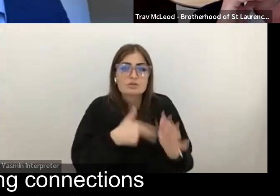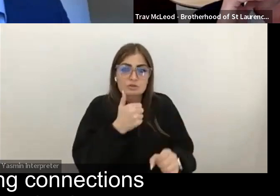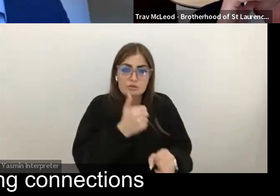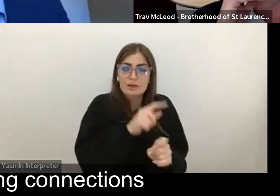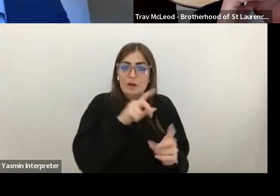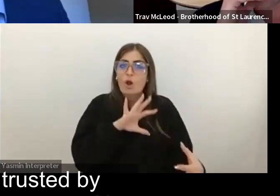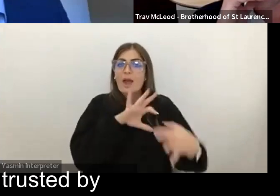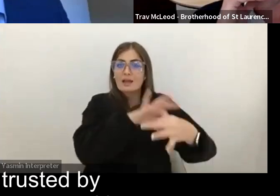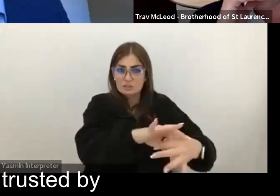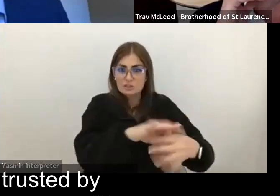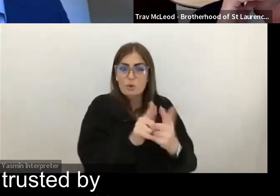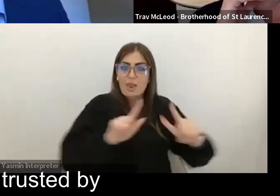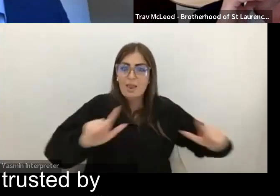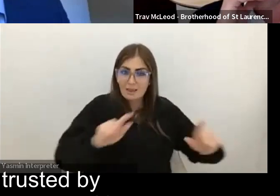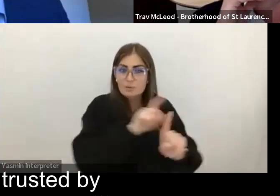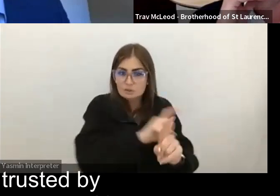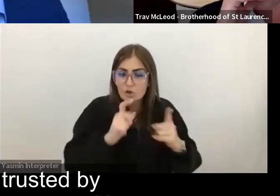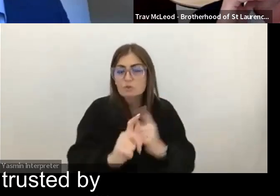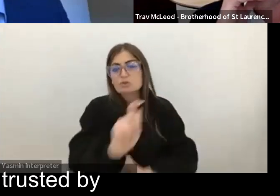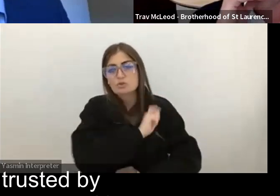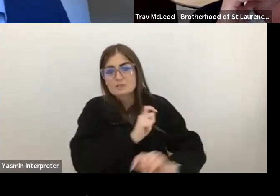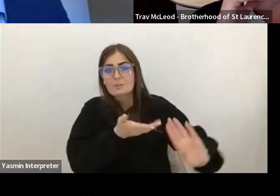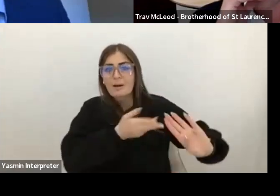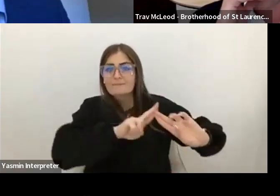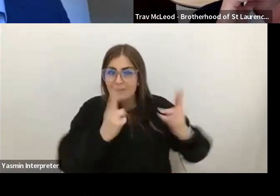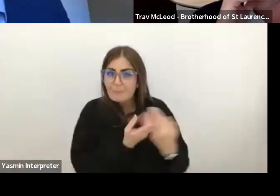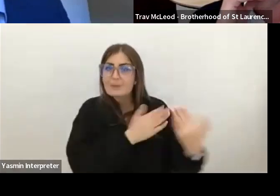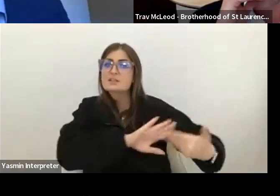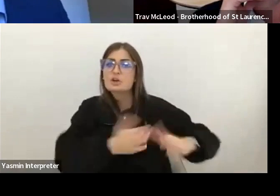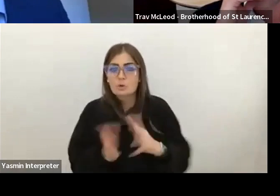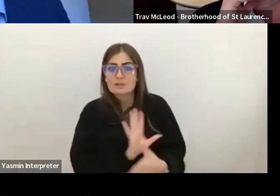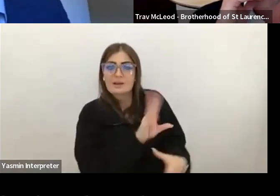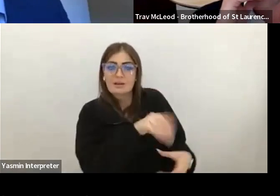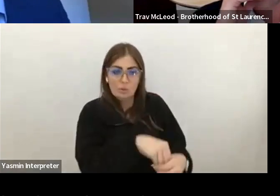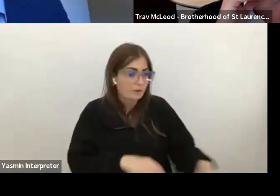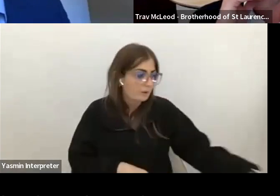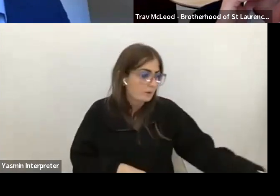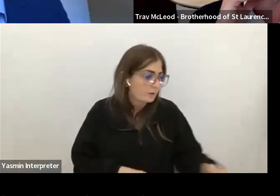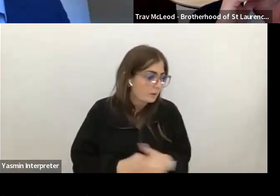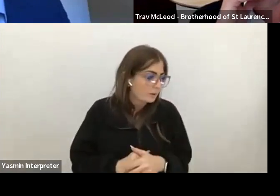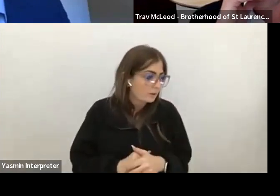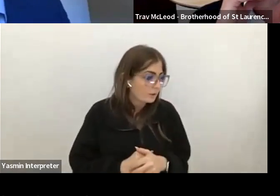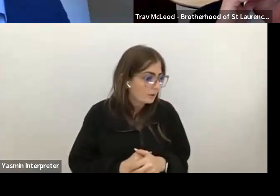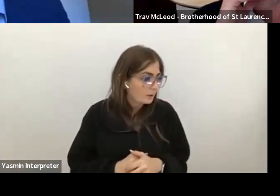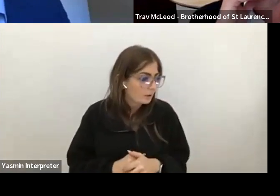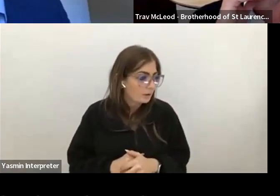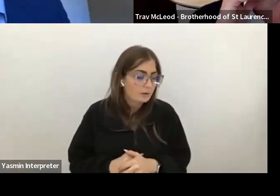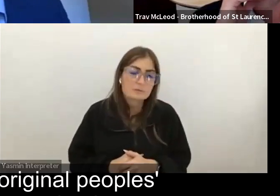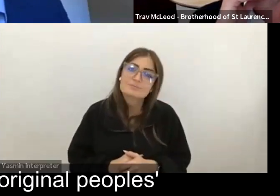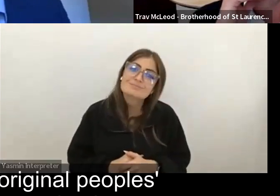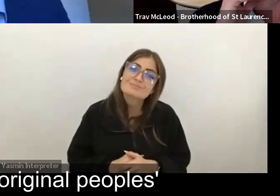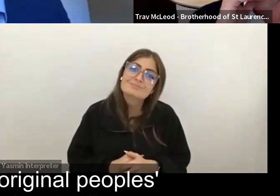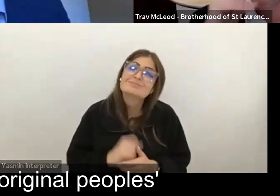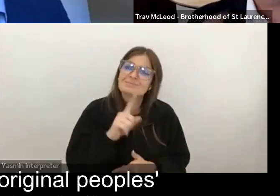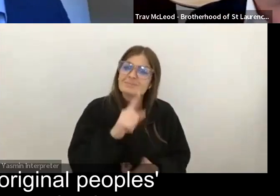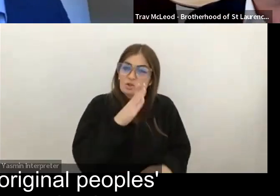and culture as they're trusted by families in the communities in which they operate. So they are truly place-based